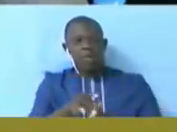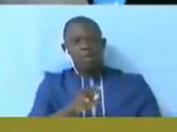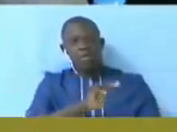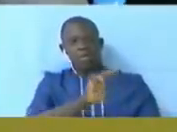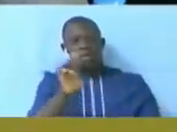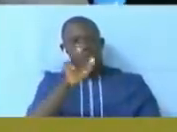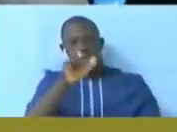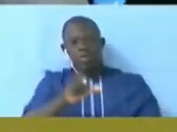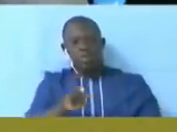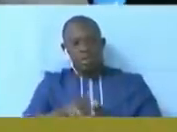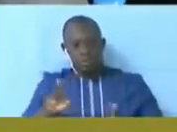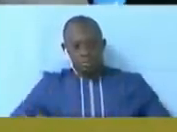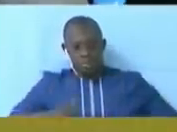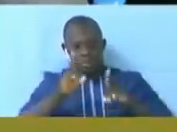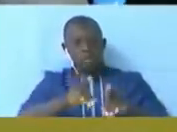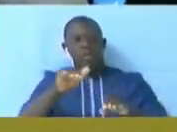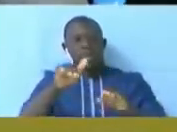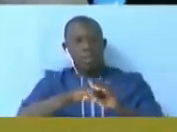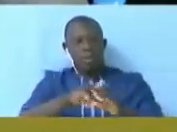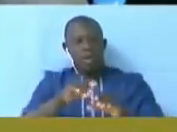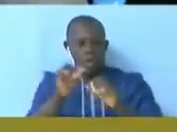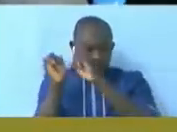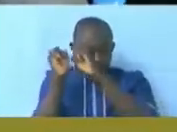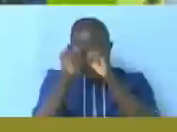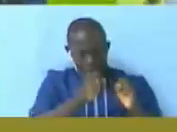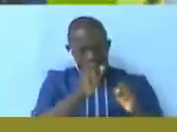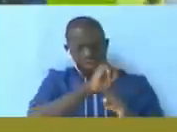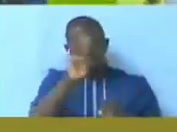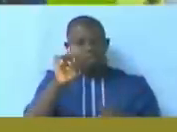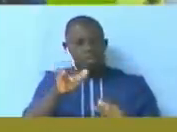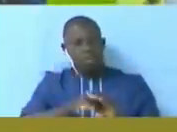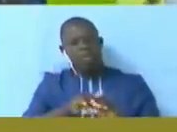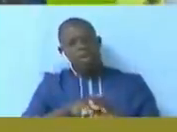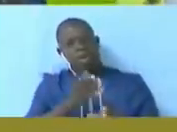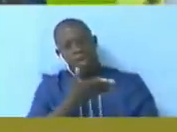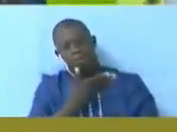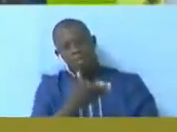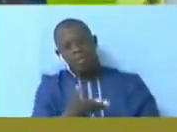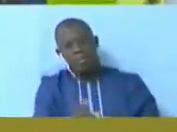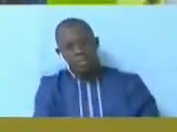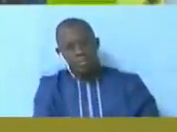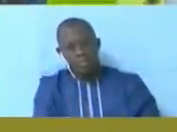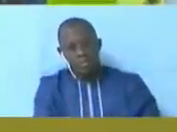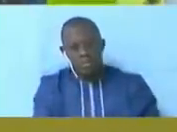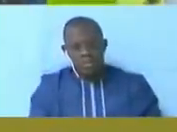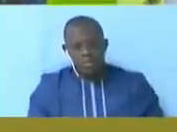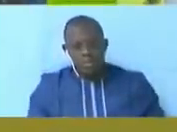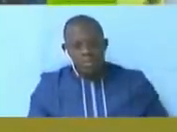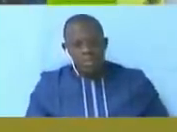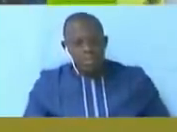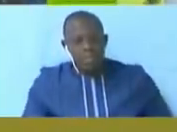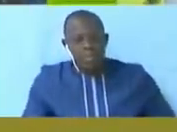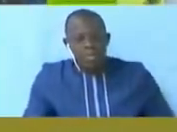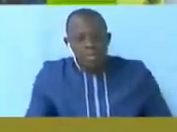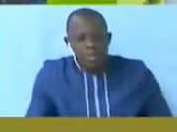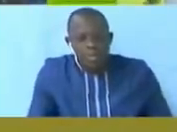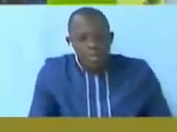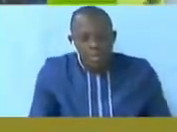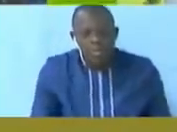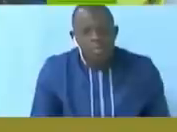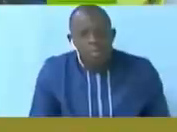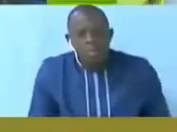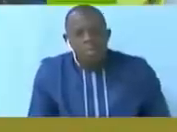no, he could not have been part of that cover up. the version that I got from Jesus